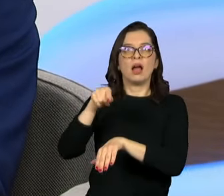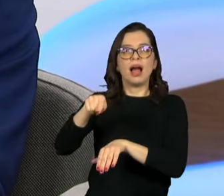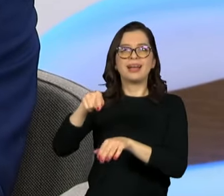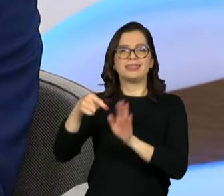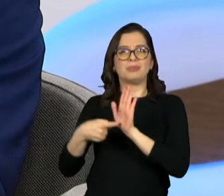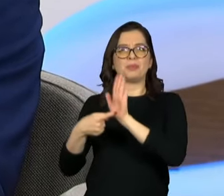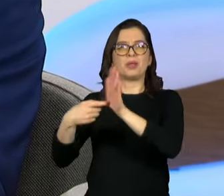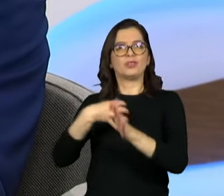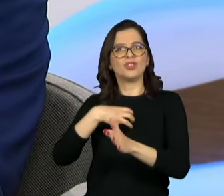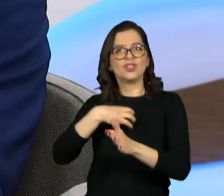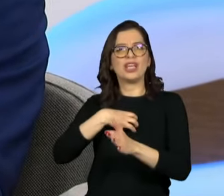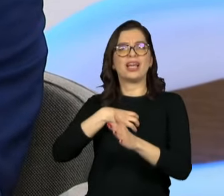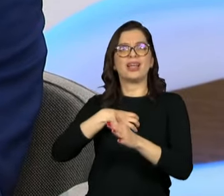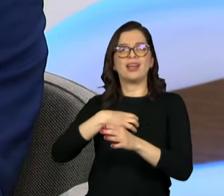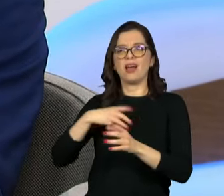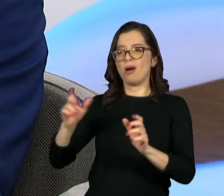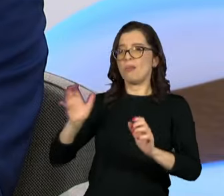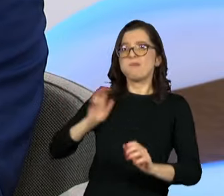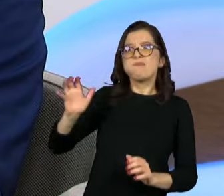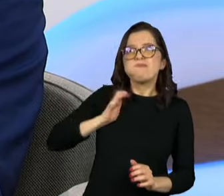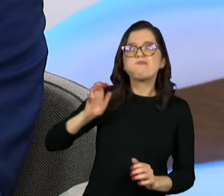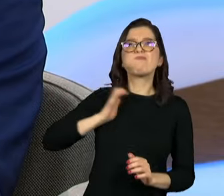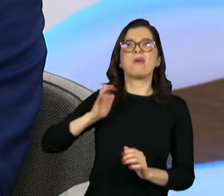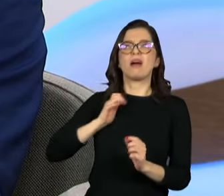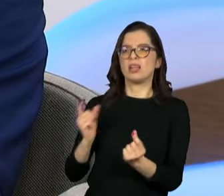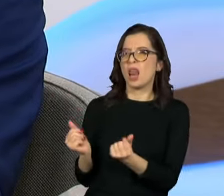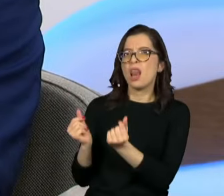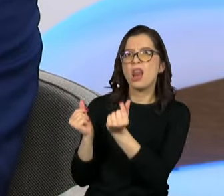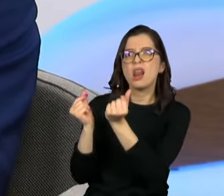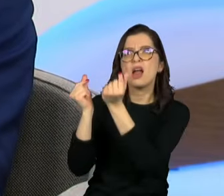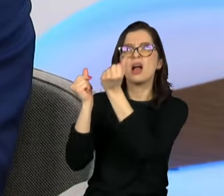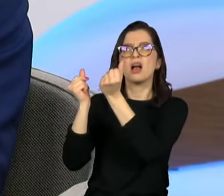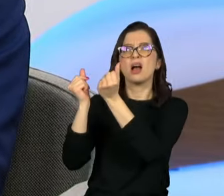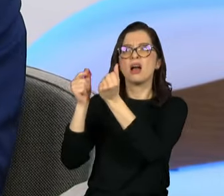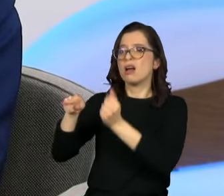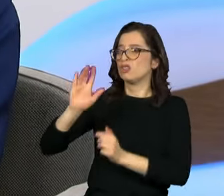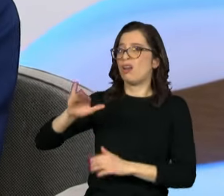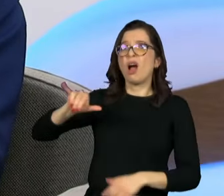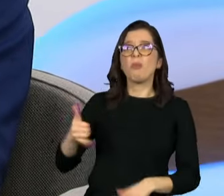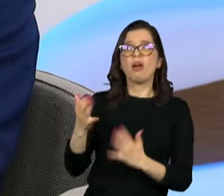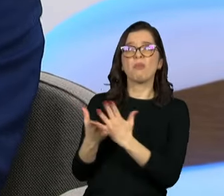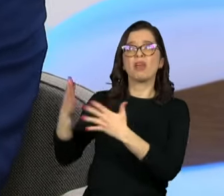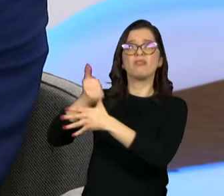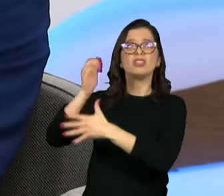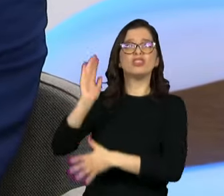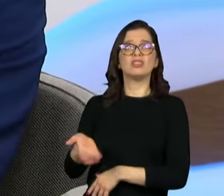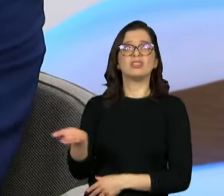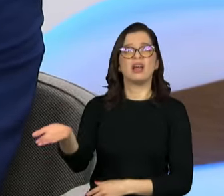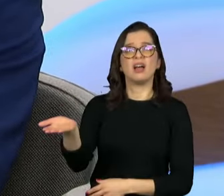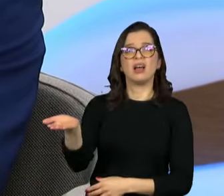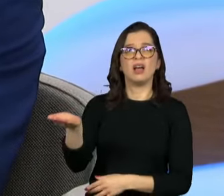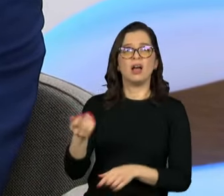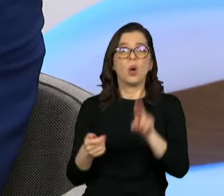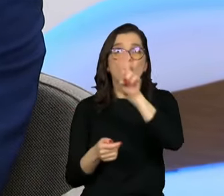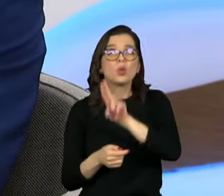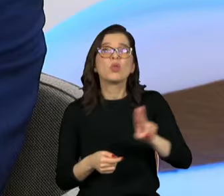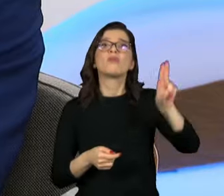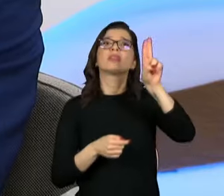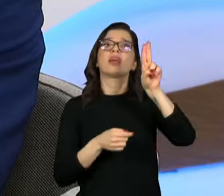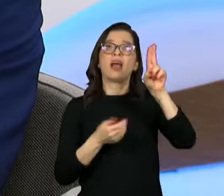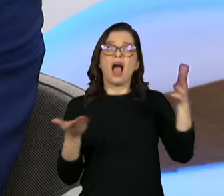is affirmative action for the wealthy and the well-to-do and the already advantaged. I think universities